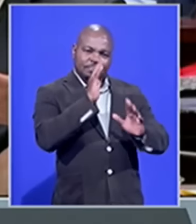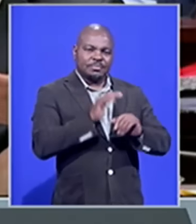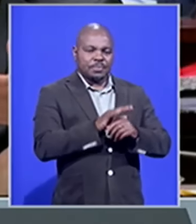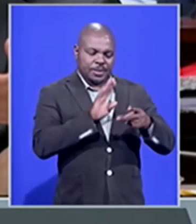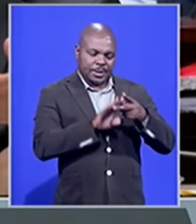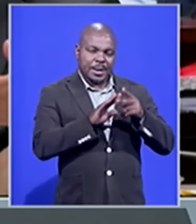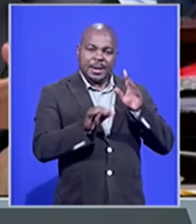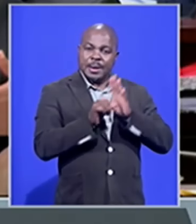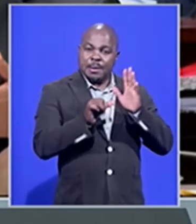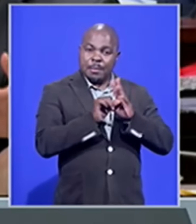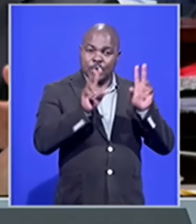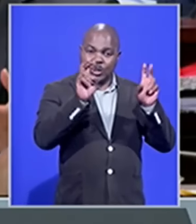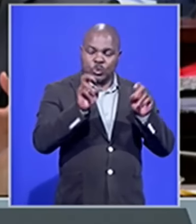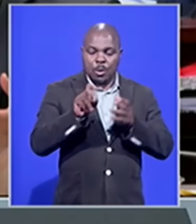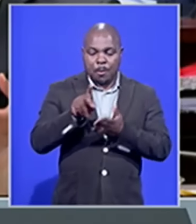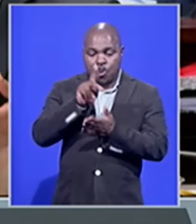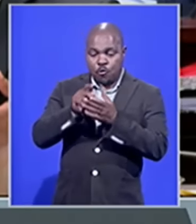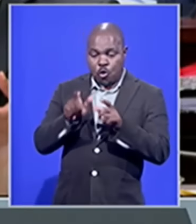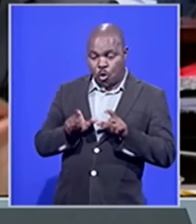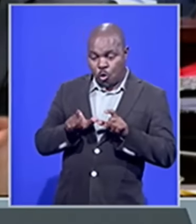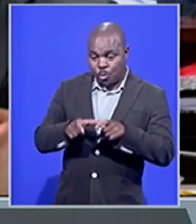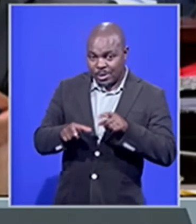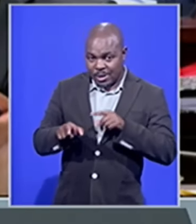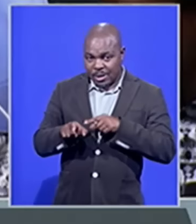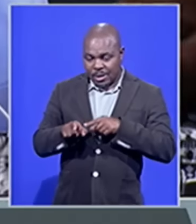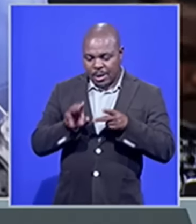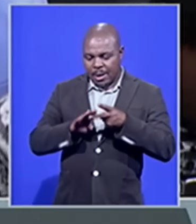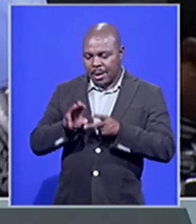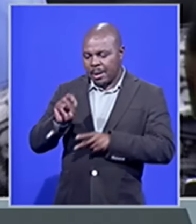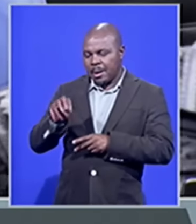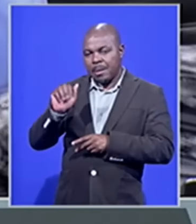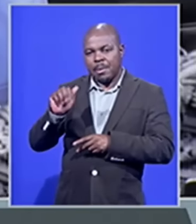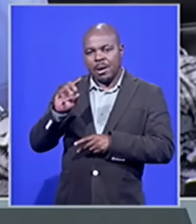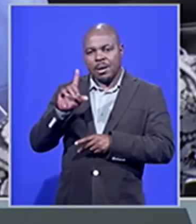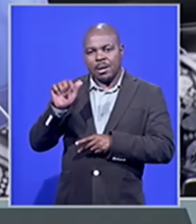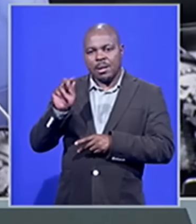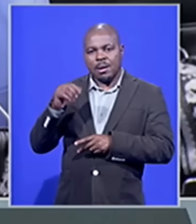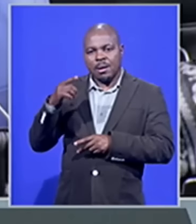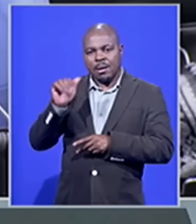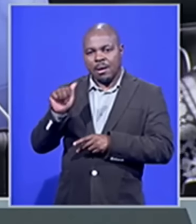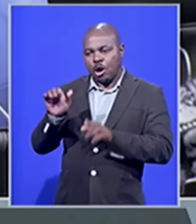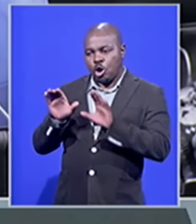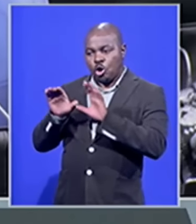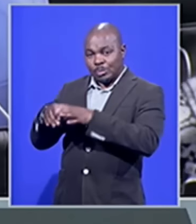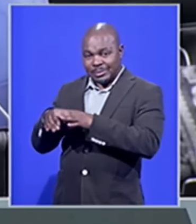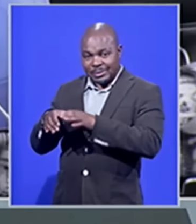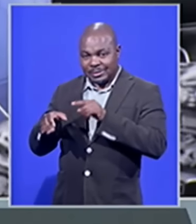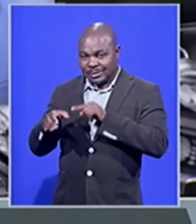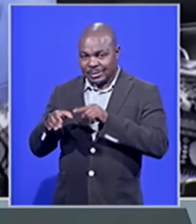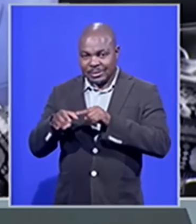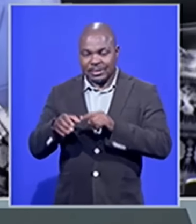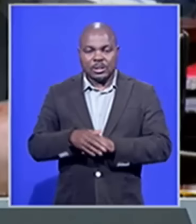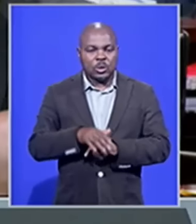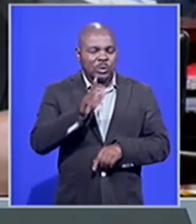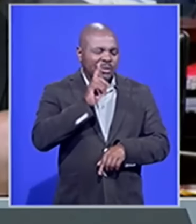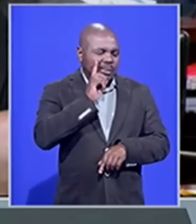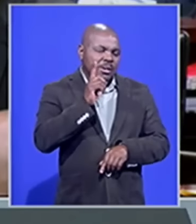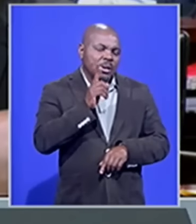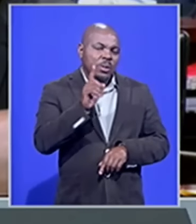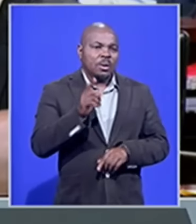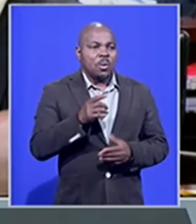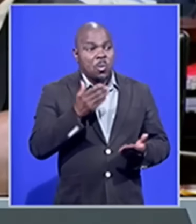issue about both the Portfolio Committee and the Matlanga Commission is it's not only to discern whether or not